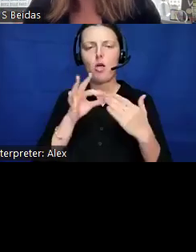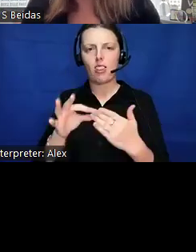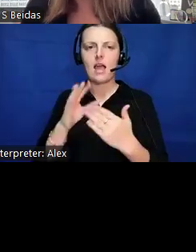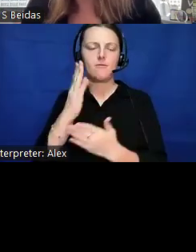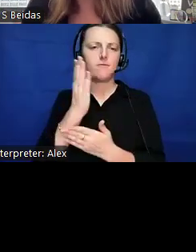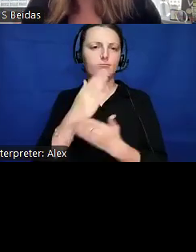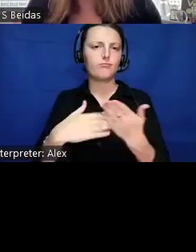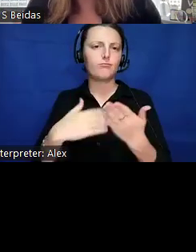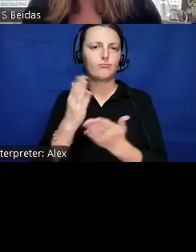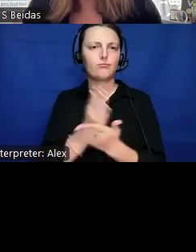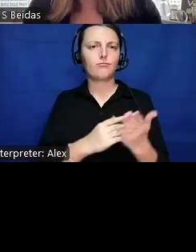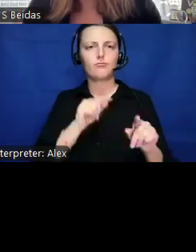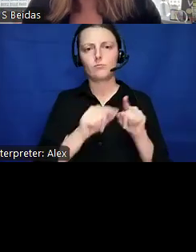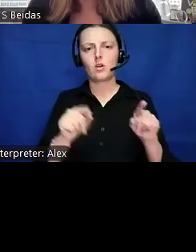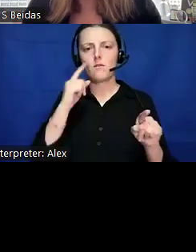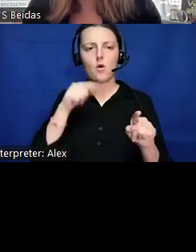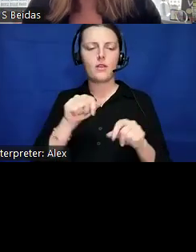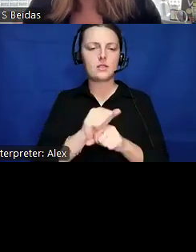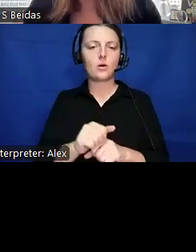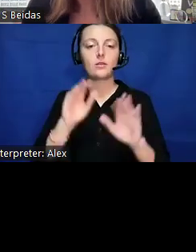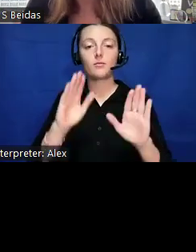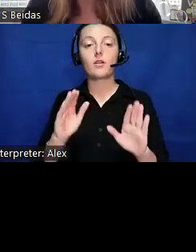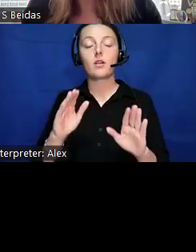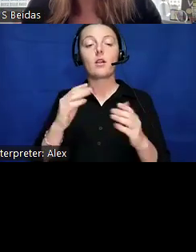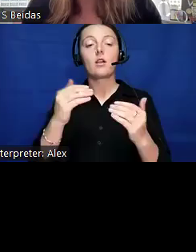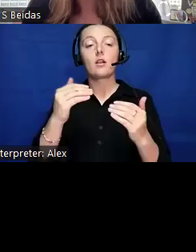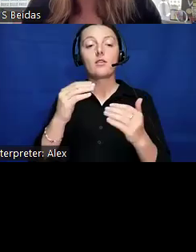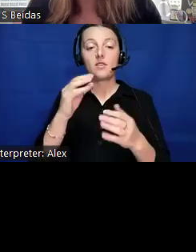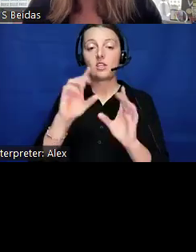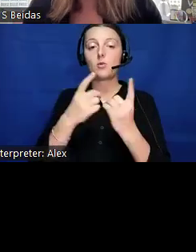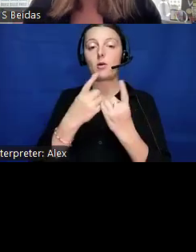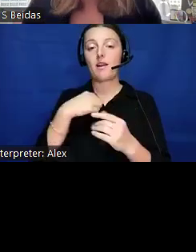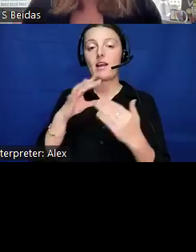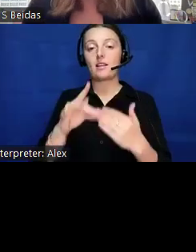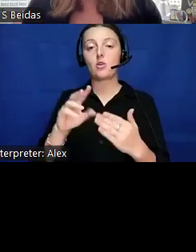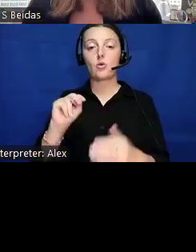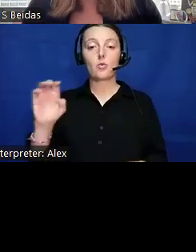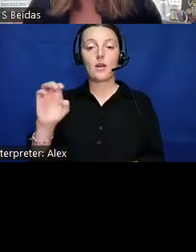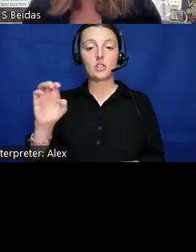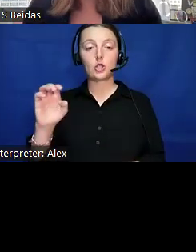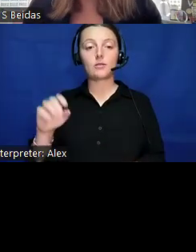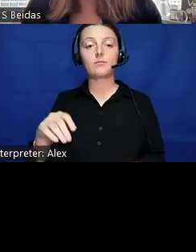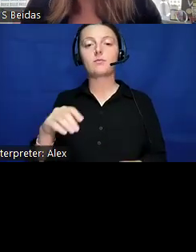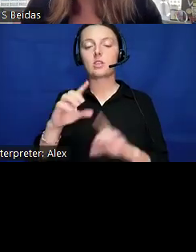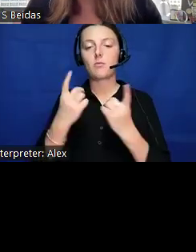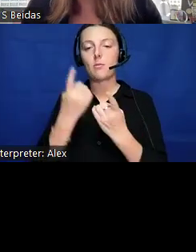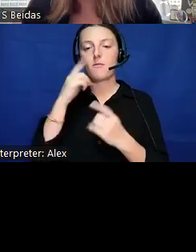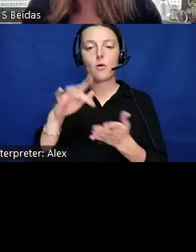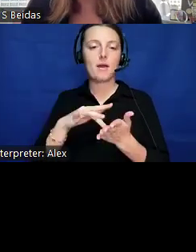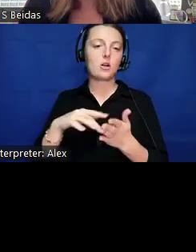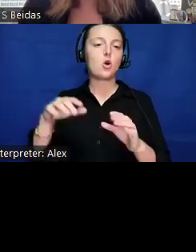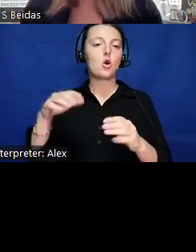The department that I lead at Northwestern in the Feinberg School of Medicine, it's called the Department of Medical Social Sciences. We have